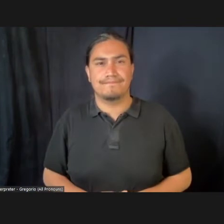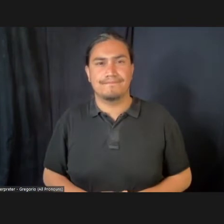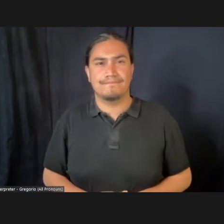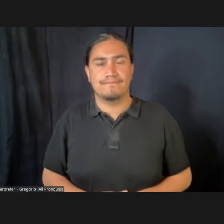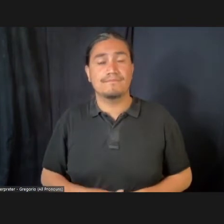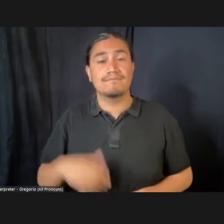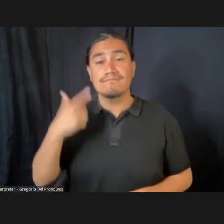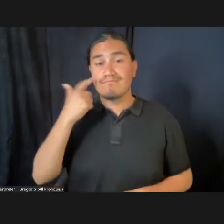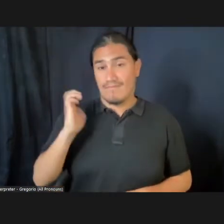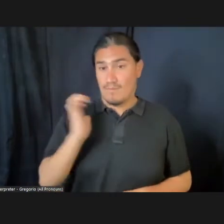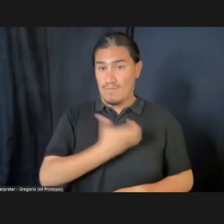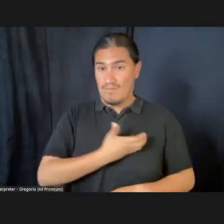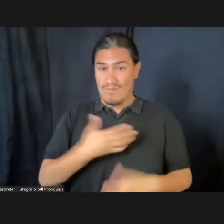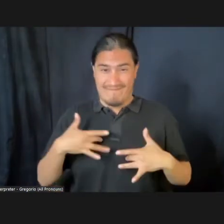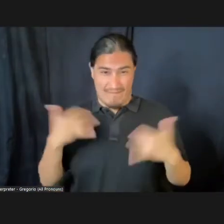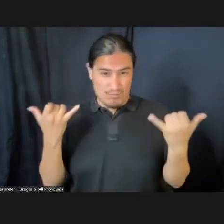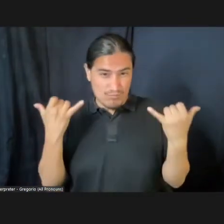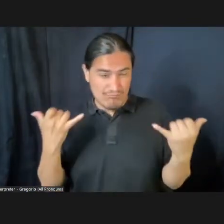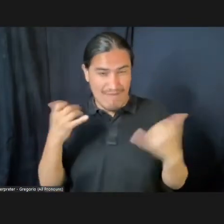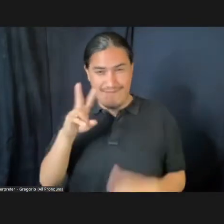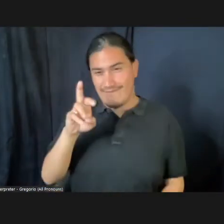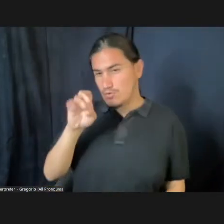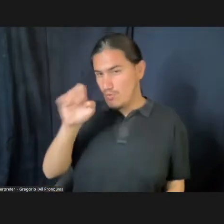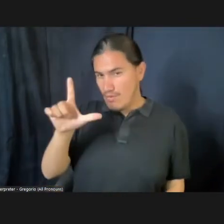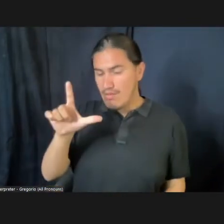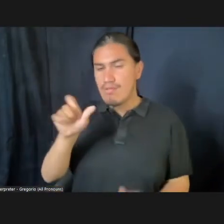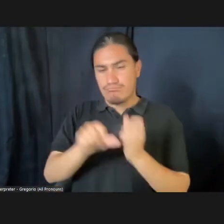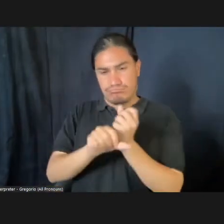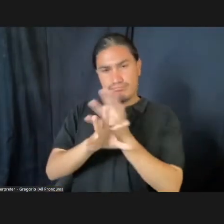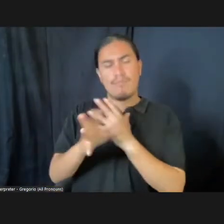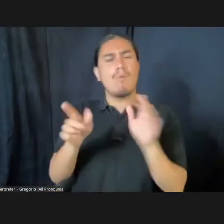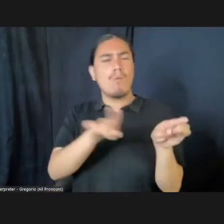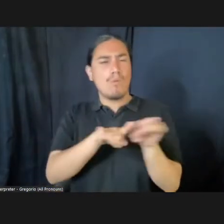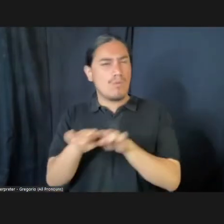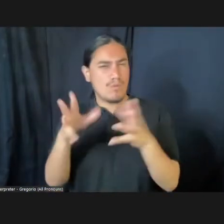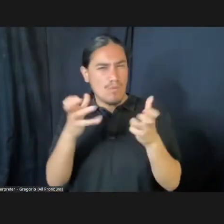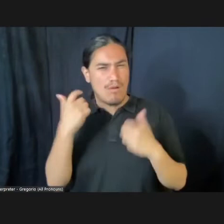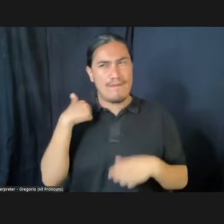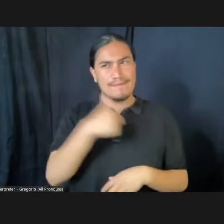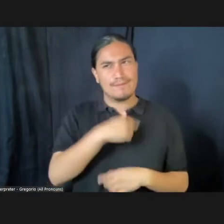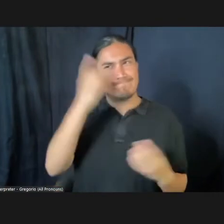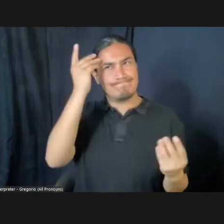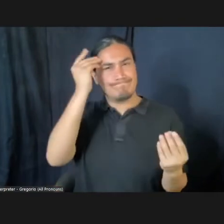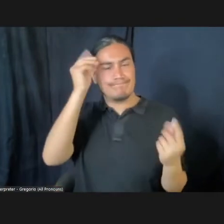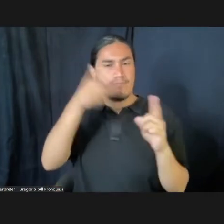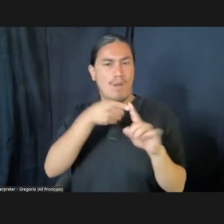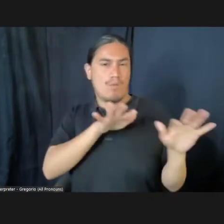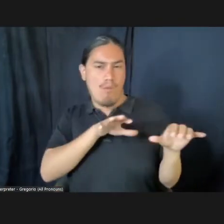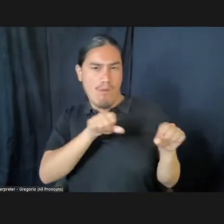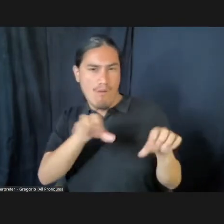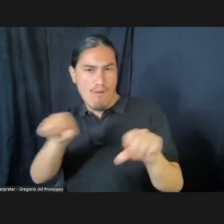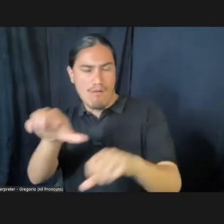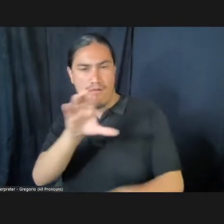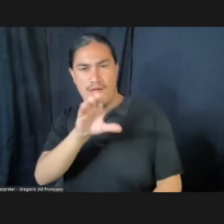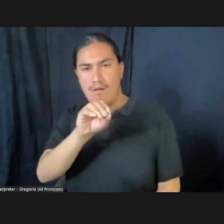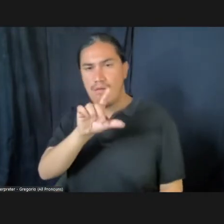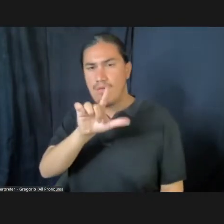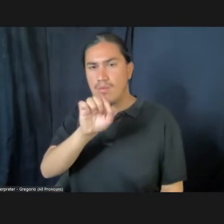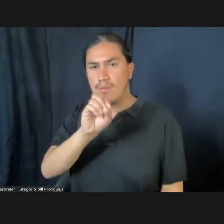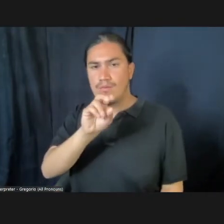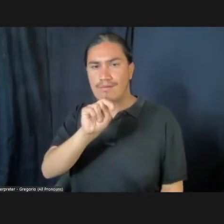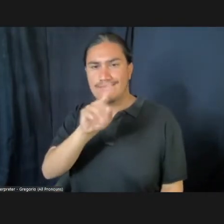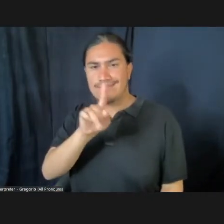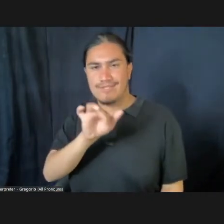Because our event today is virtual, let's also take a moment to consider the legacy of colonization embedded within